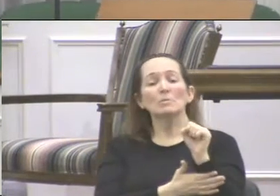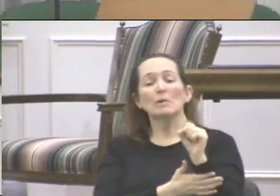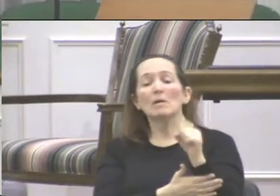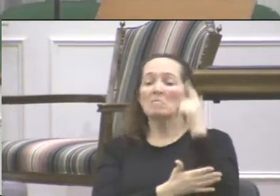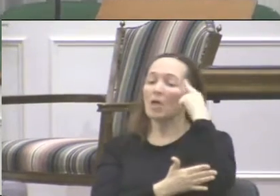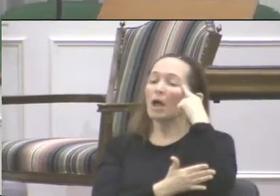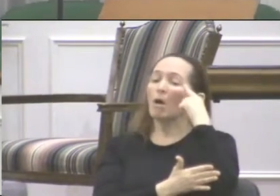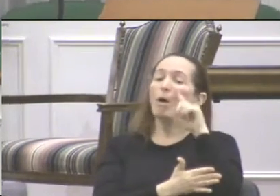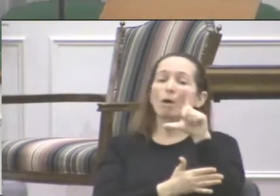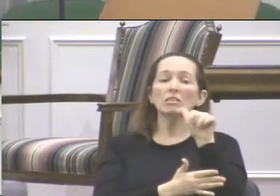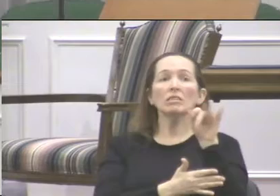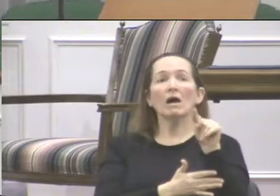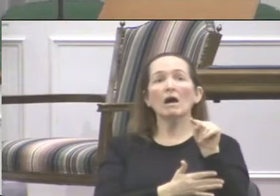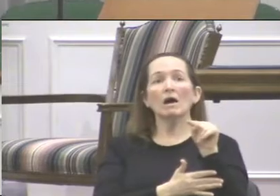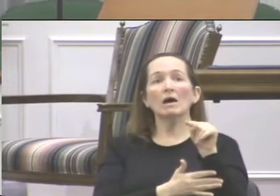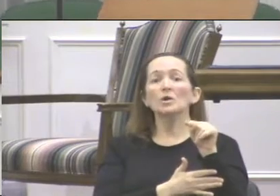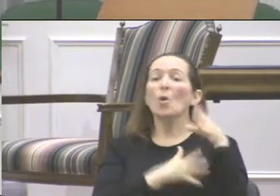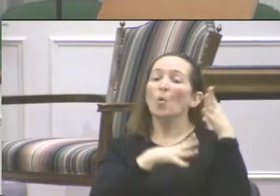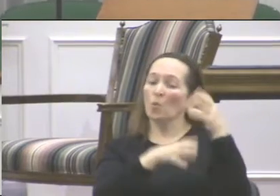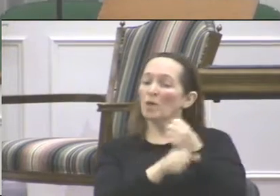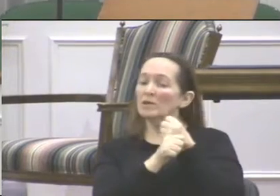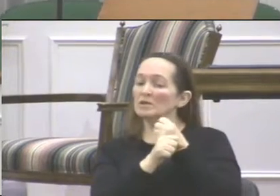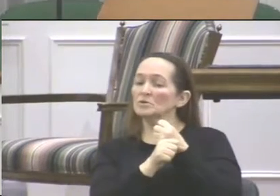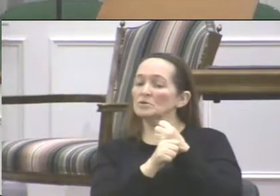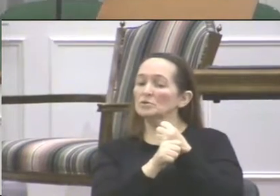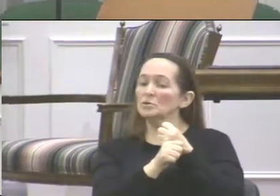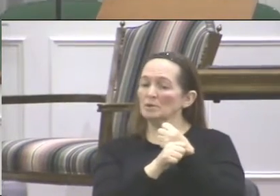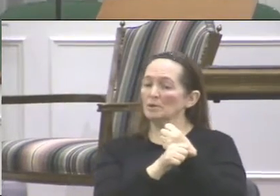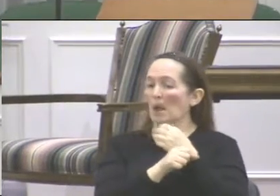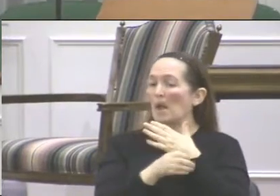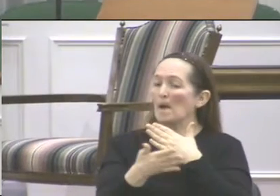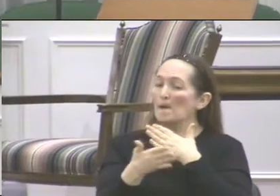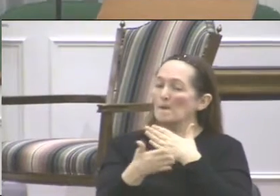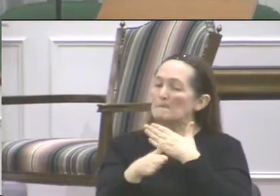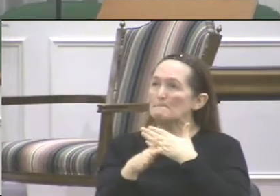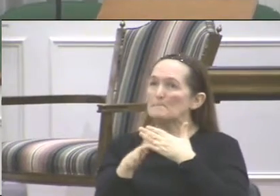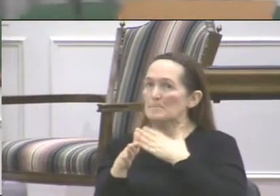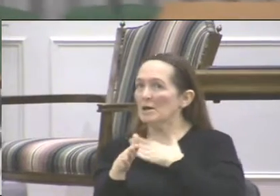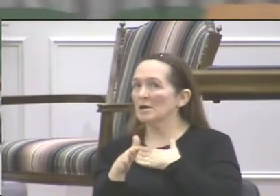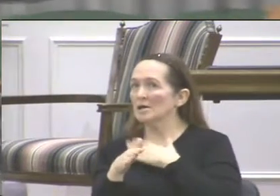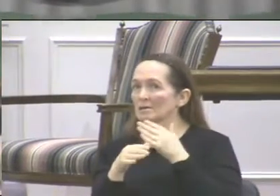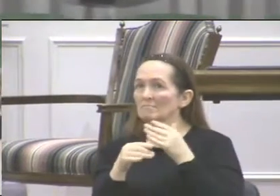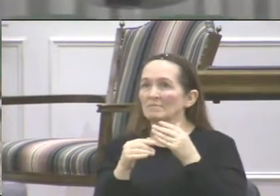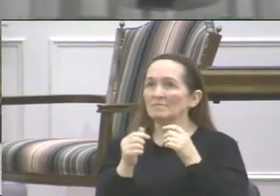heir. God said, no, that is not what I told you.